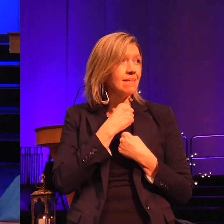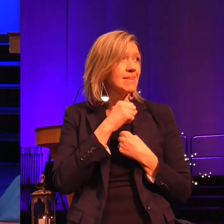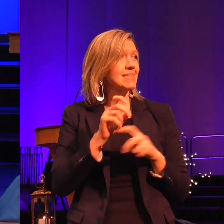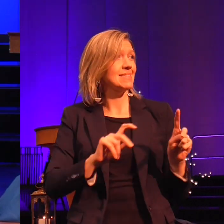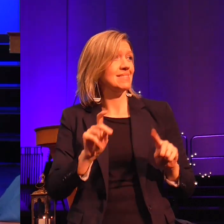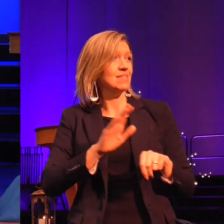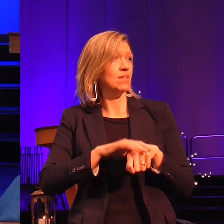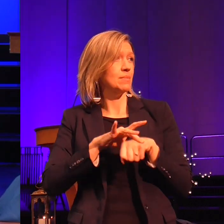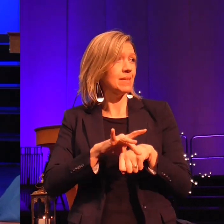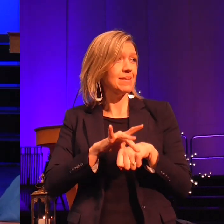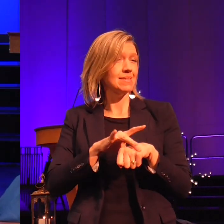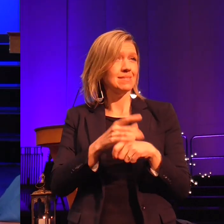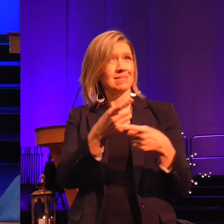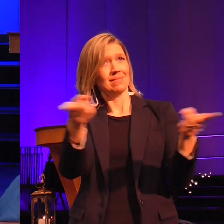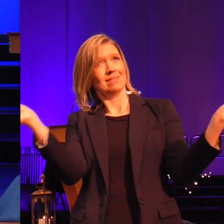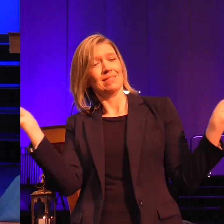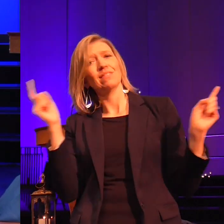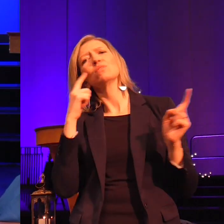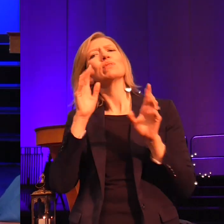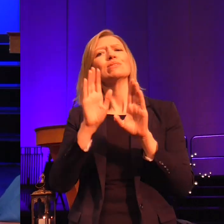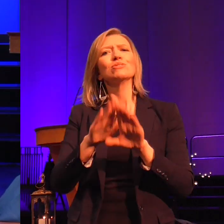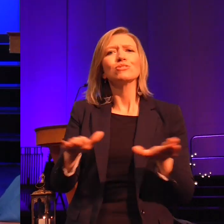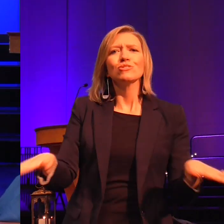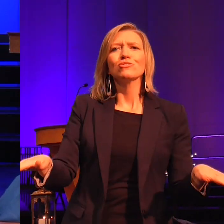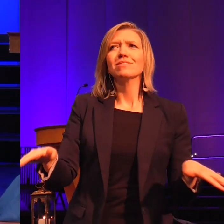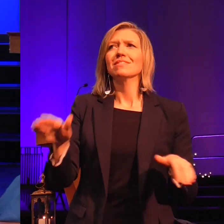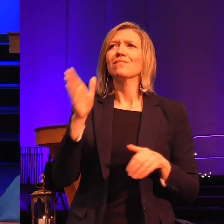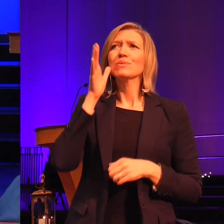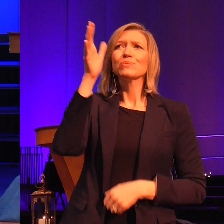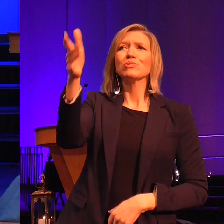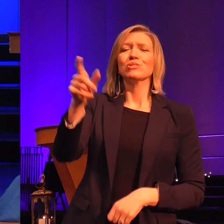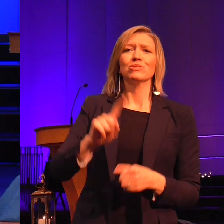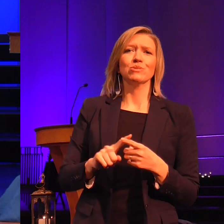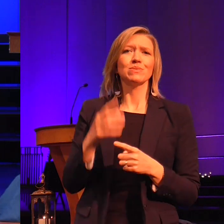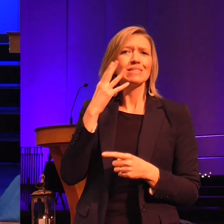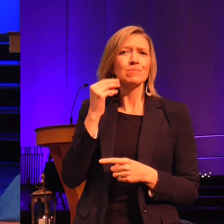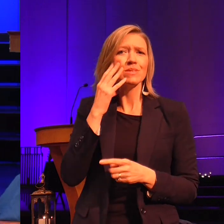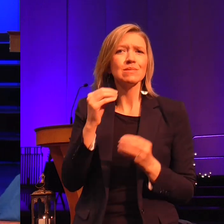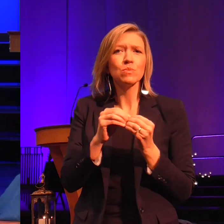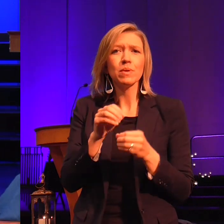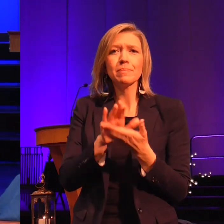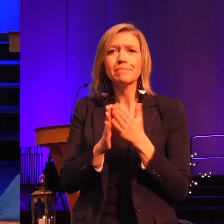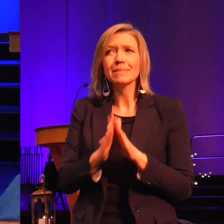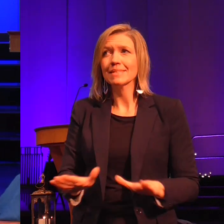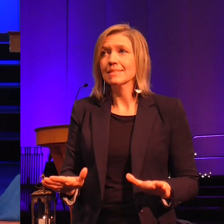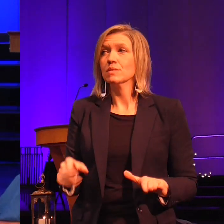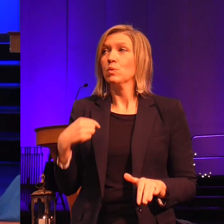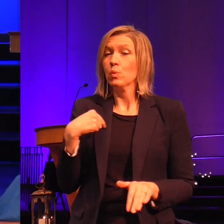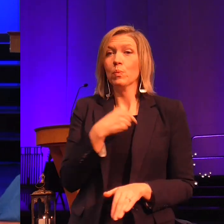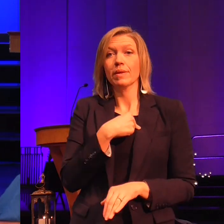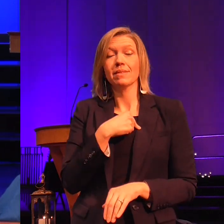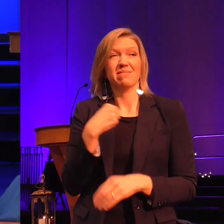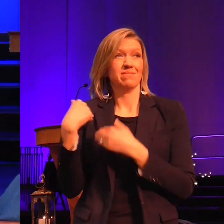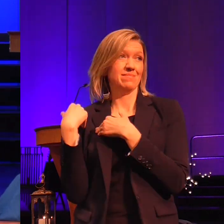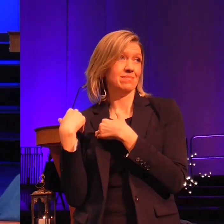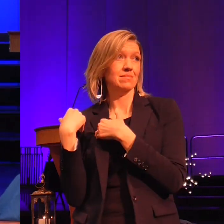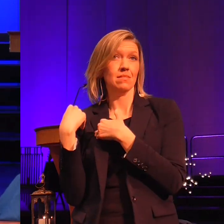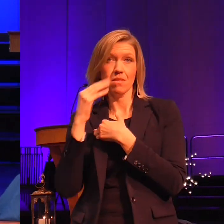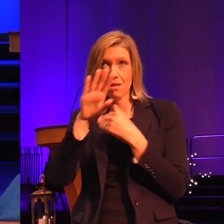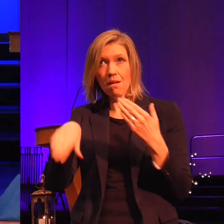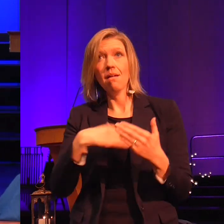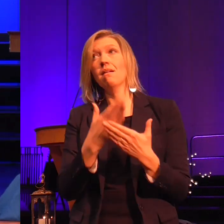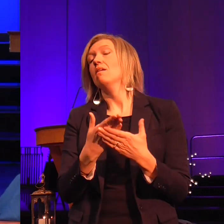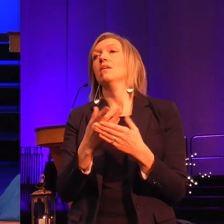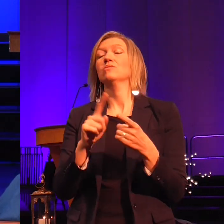planet. For the children of our future to experience greater peace. We all have a responsibility to